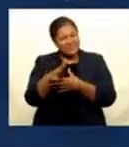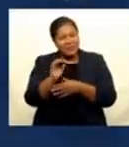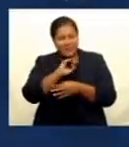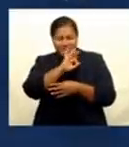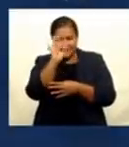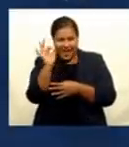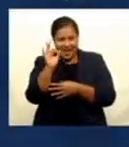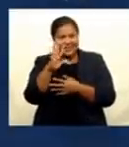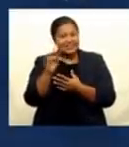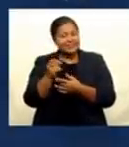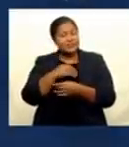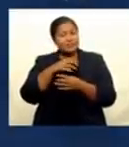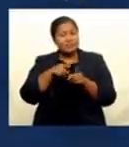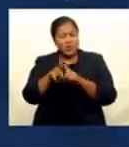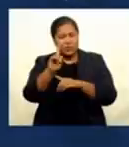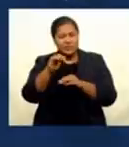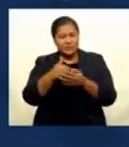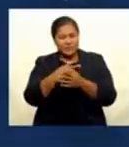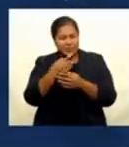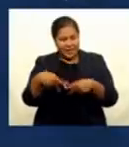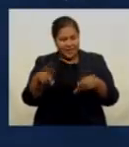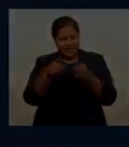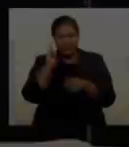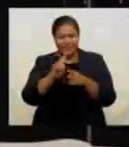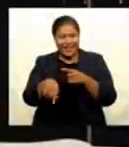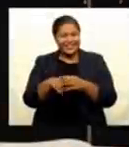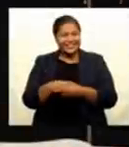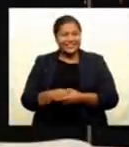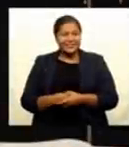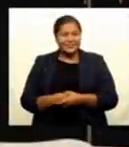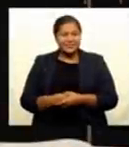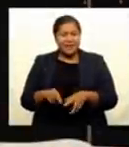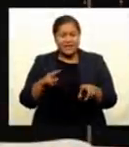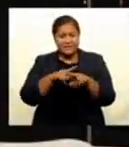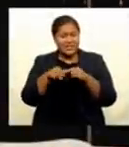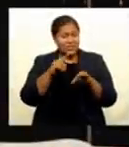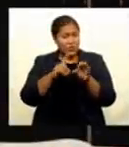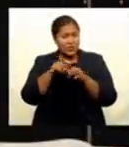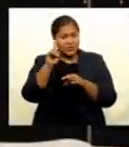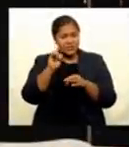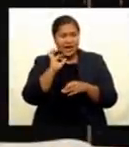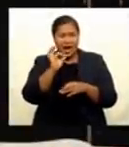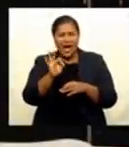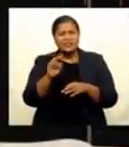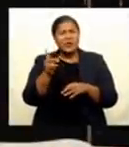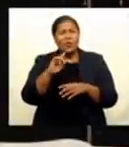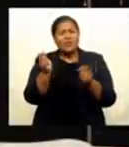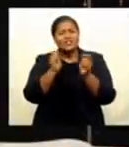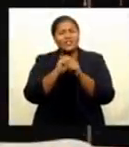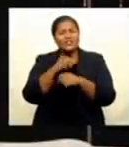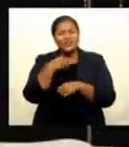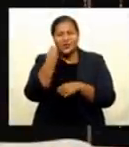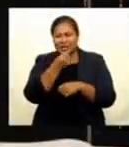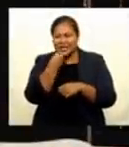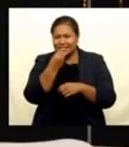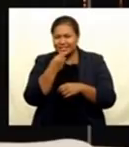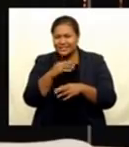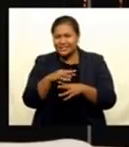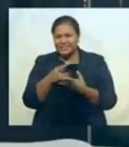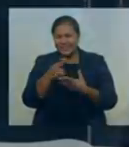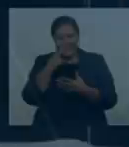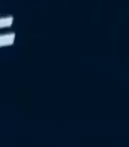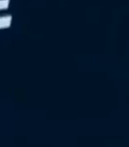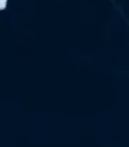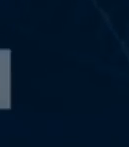weather over most places. Cool nights can be expected. In Fijian Pulse, we ask, what has changed in your eating habits during this pandemic?